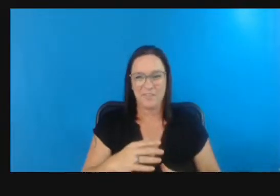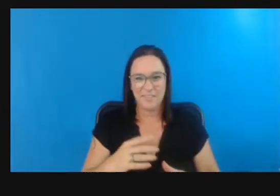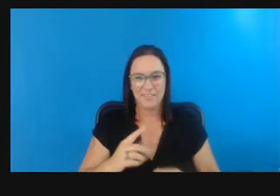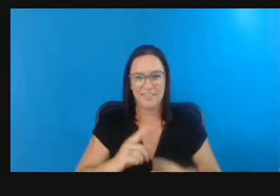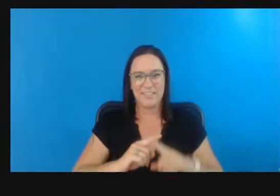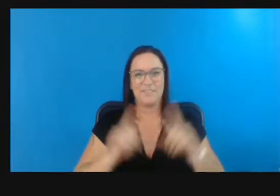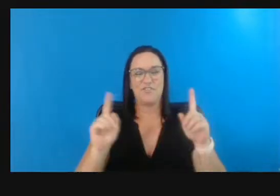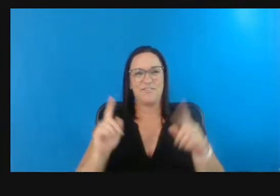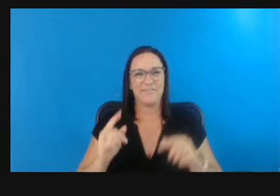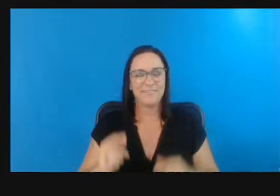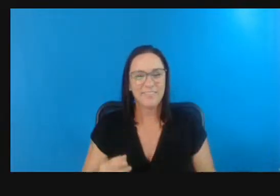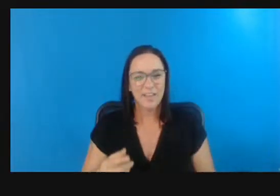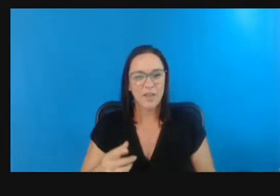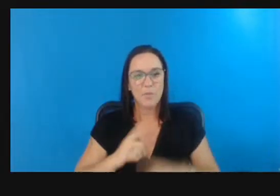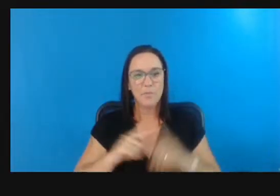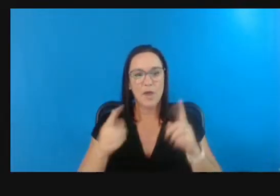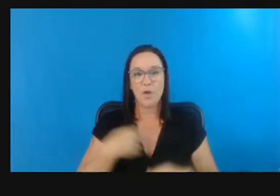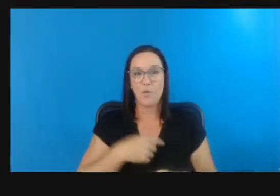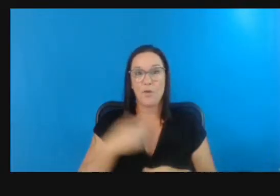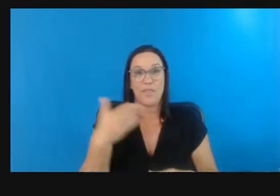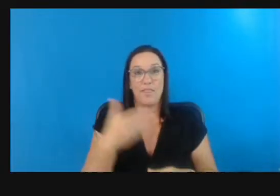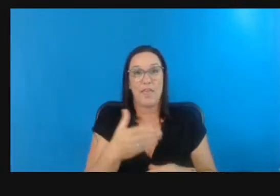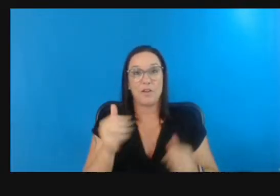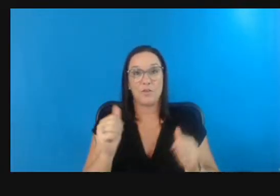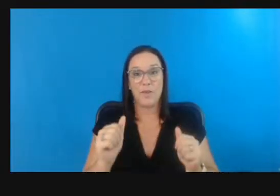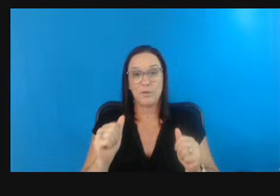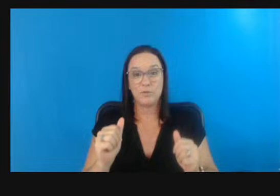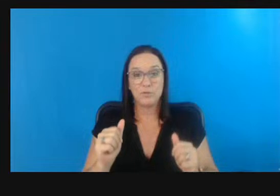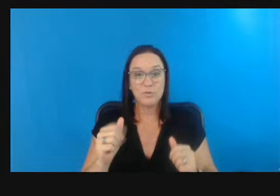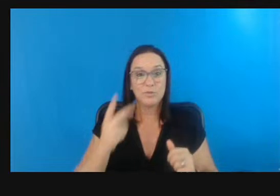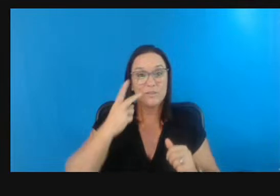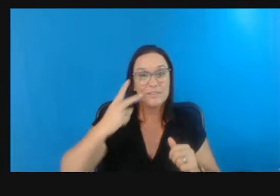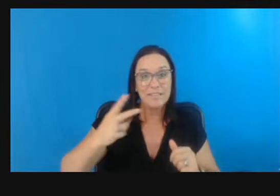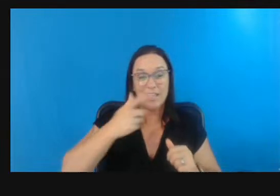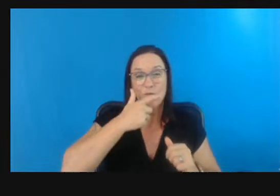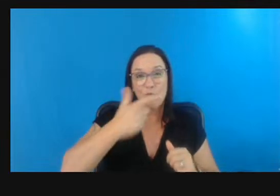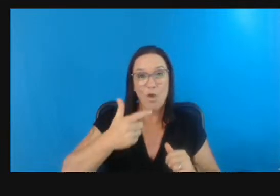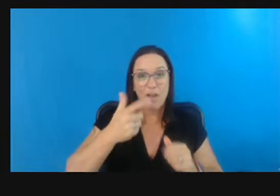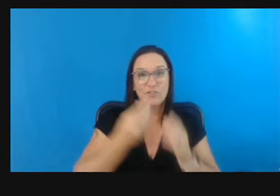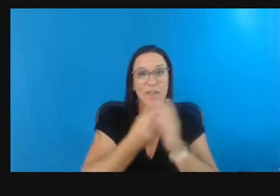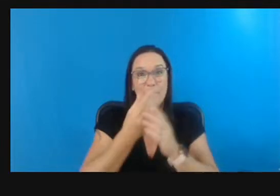were there to get our stuff out and watch the episode as it progressed.